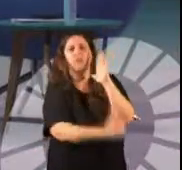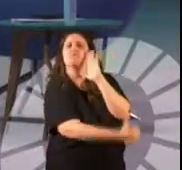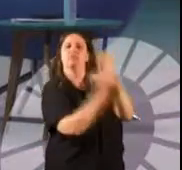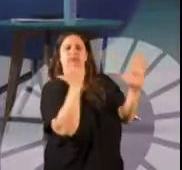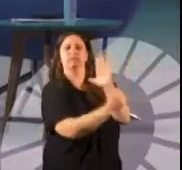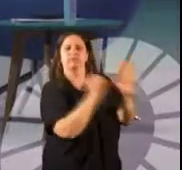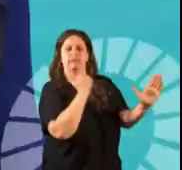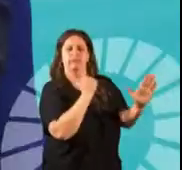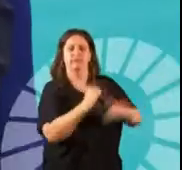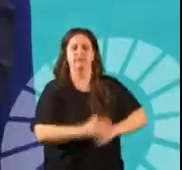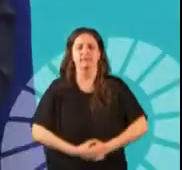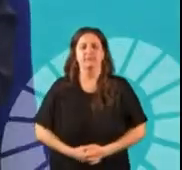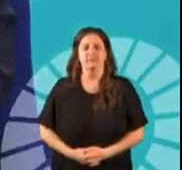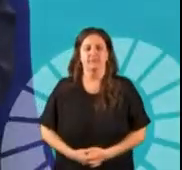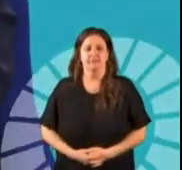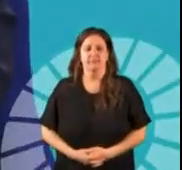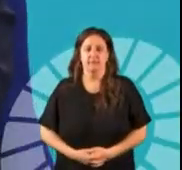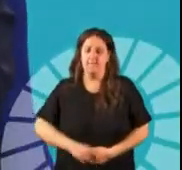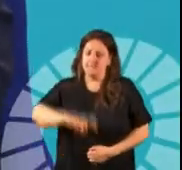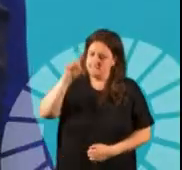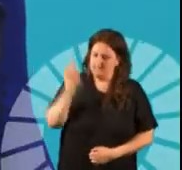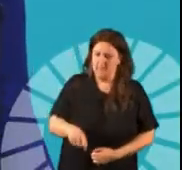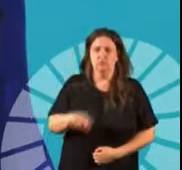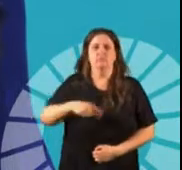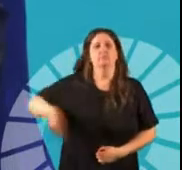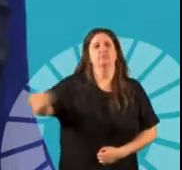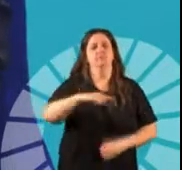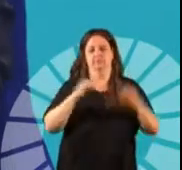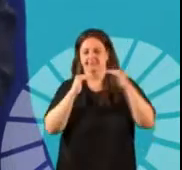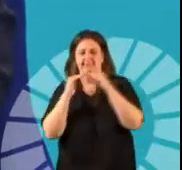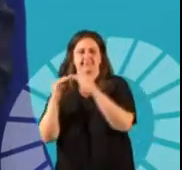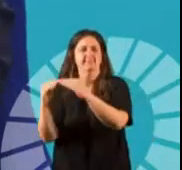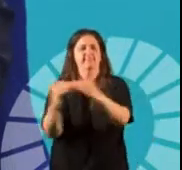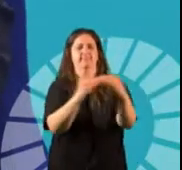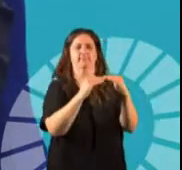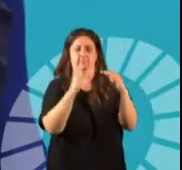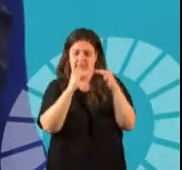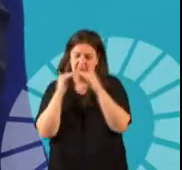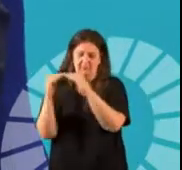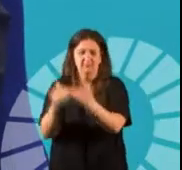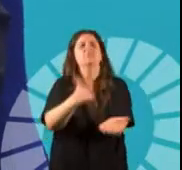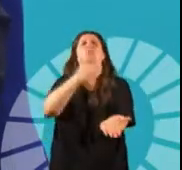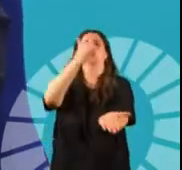make sure it's clear that equal rights, equality of rights, is actually translated into